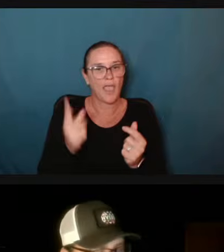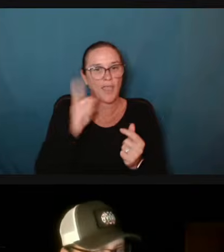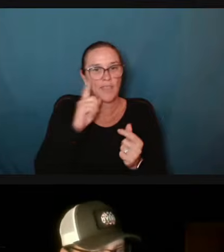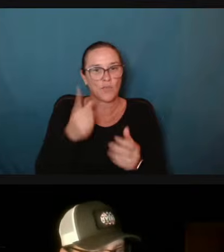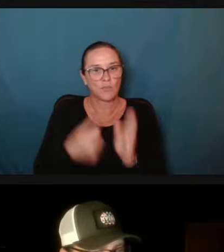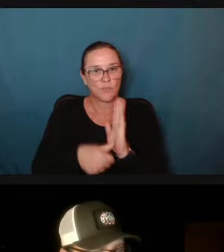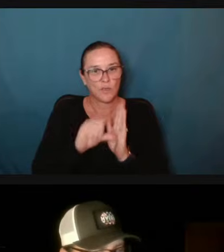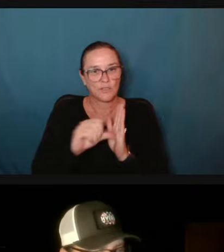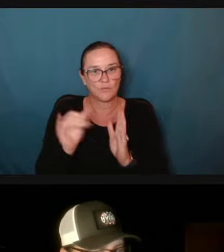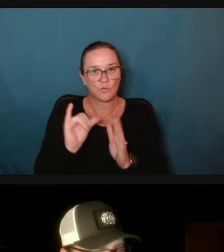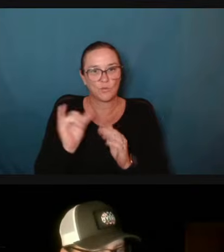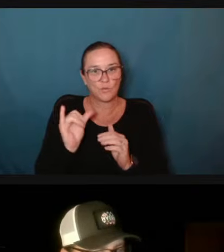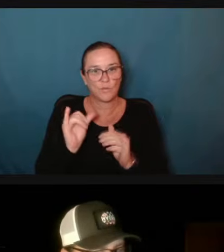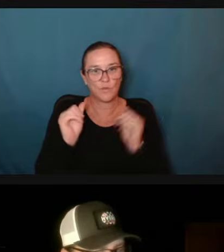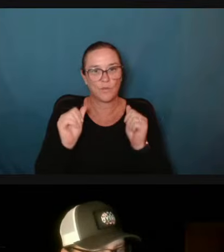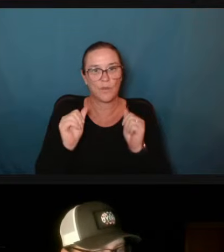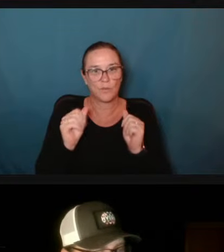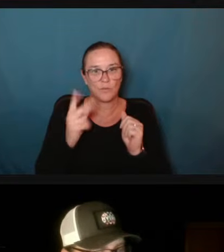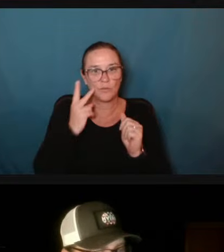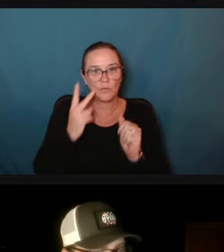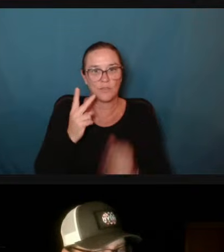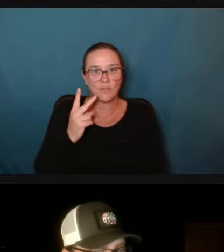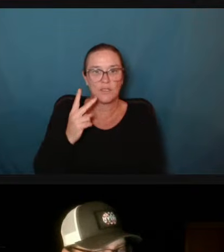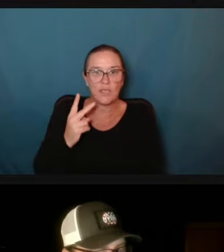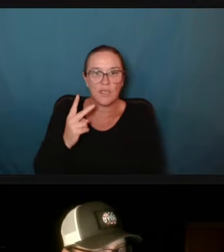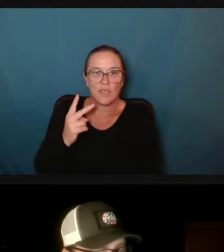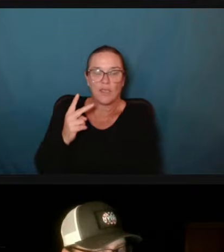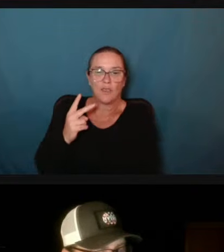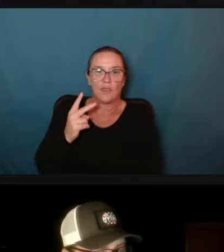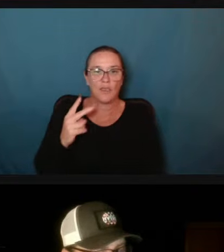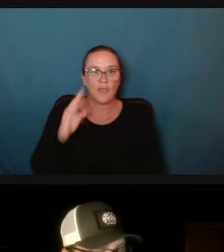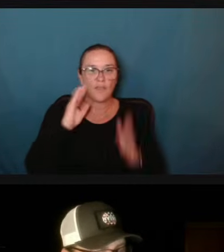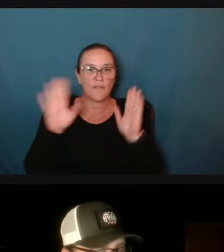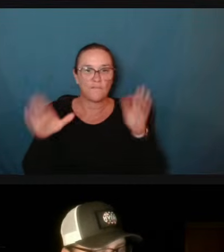as well to see that focus very early on too.